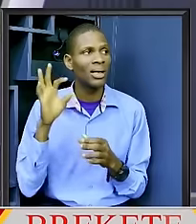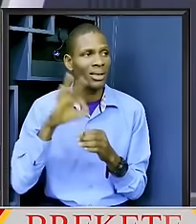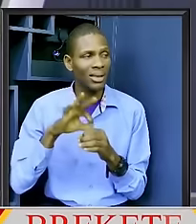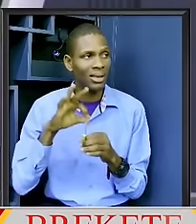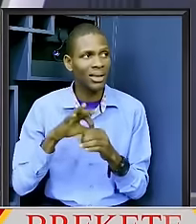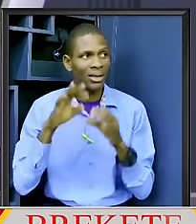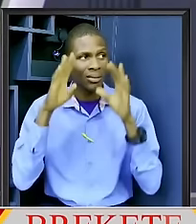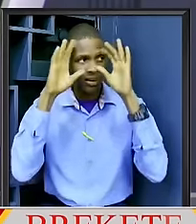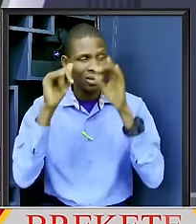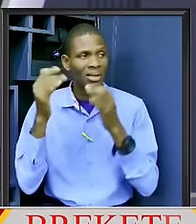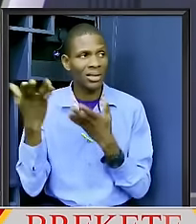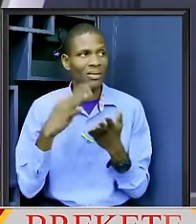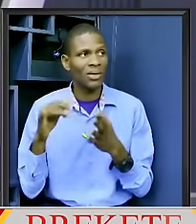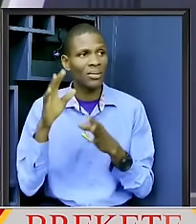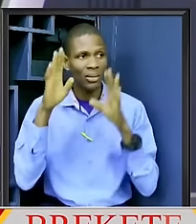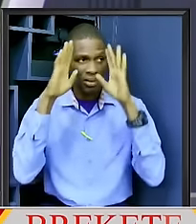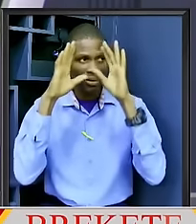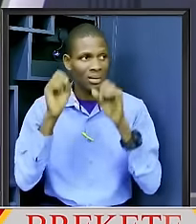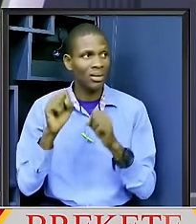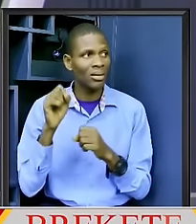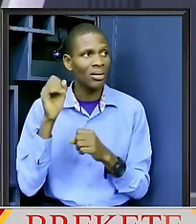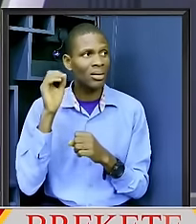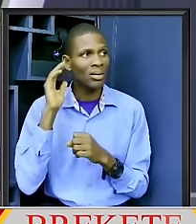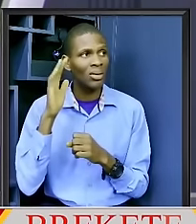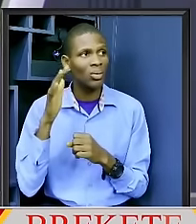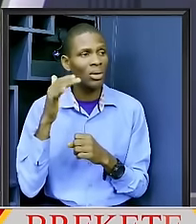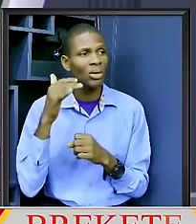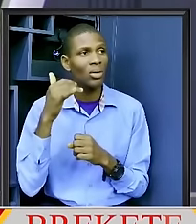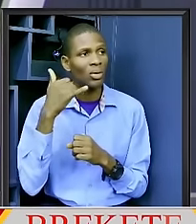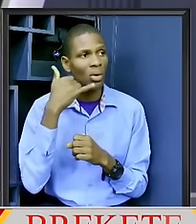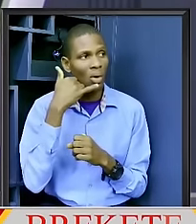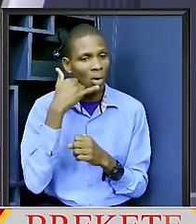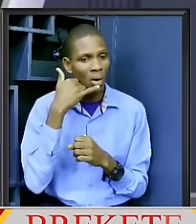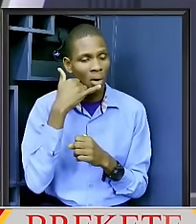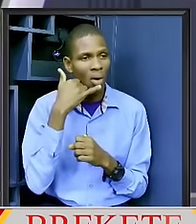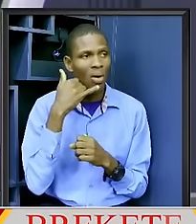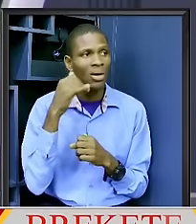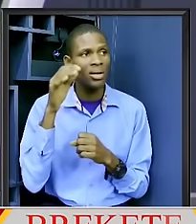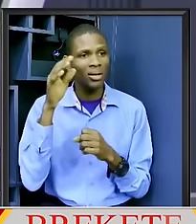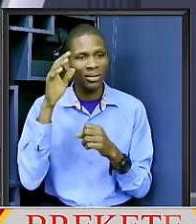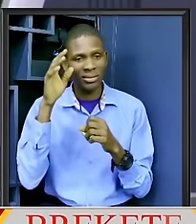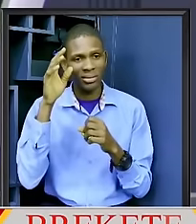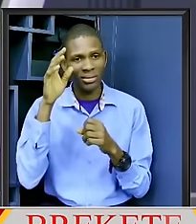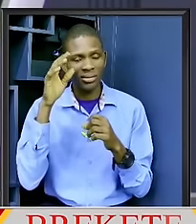elected president, serving president, will address Nigerians